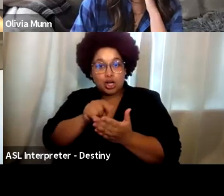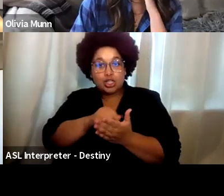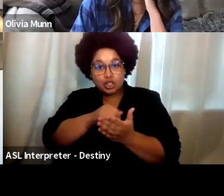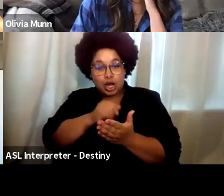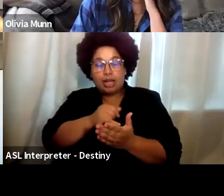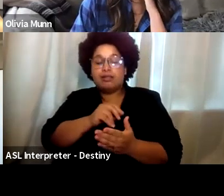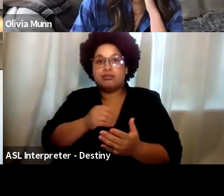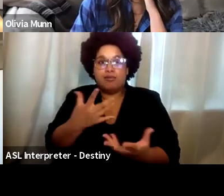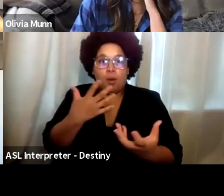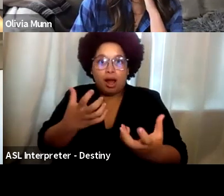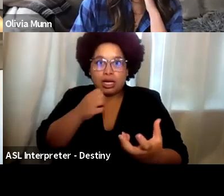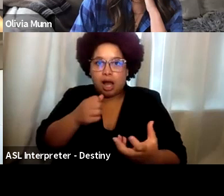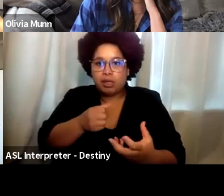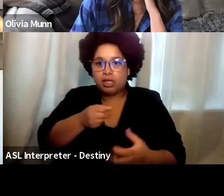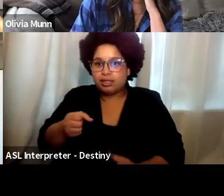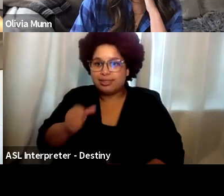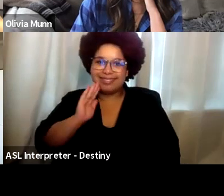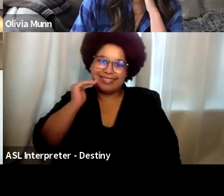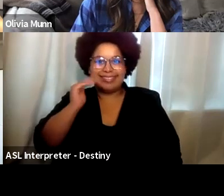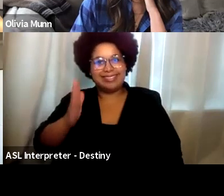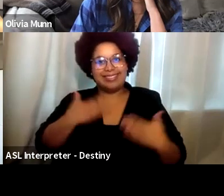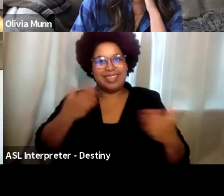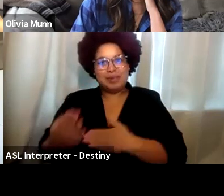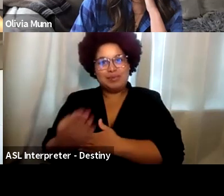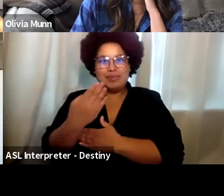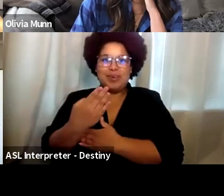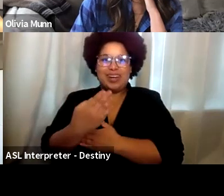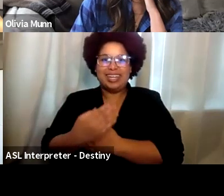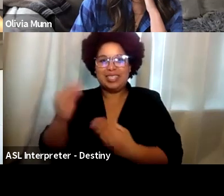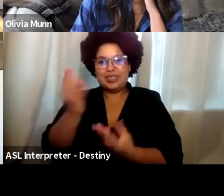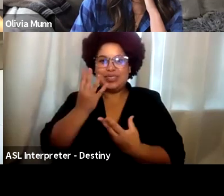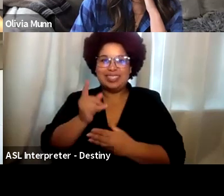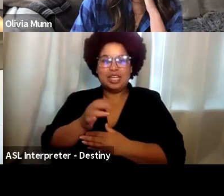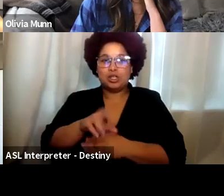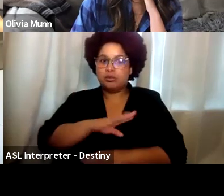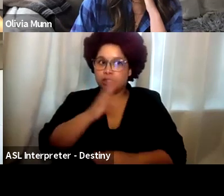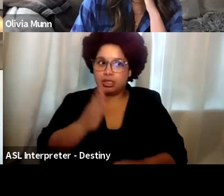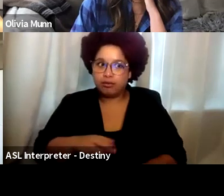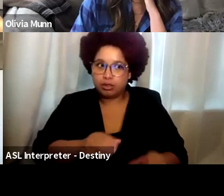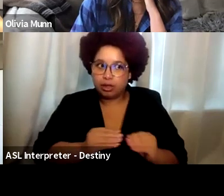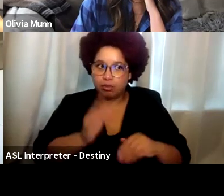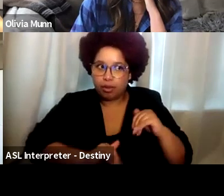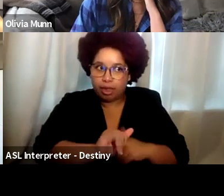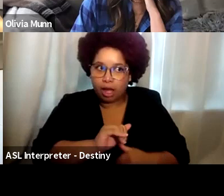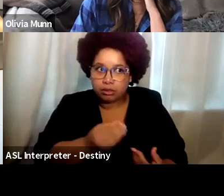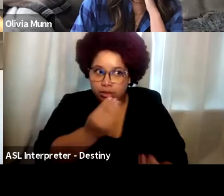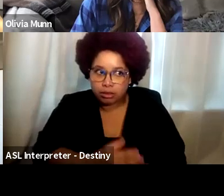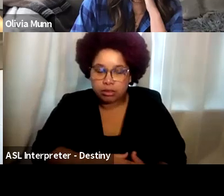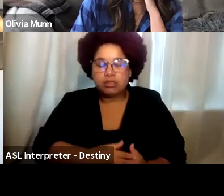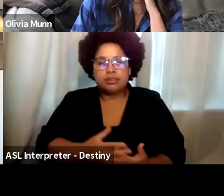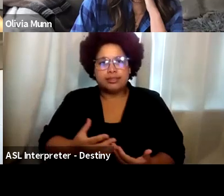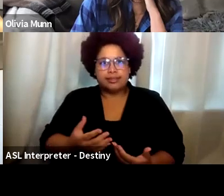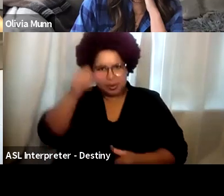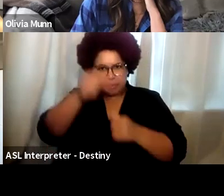wanted, and no longer being pigeonholed as the smiling, happy morning news anchor that was told that you could never do anything more than that. Because